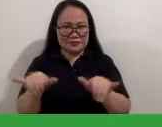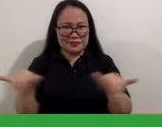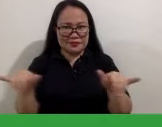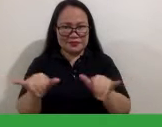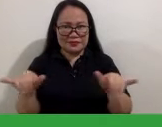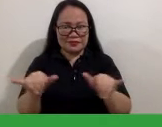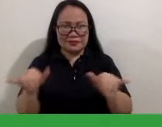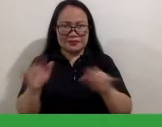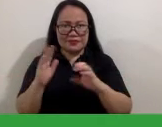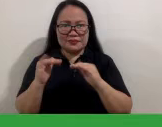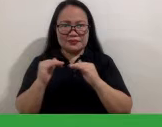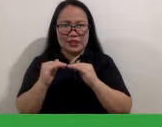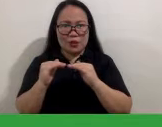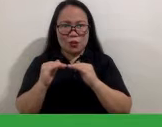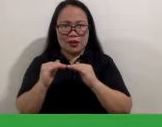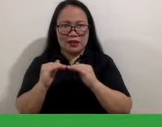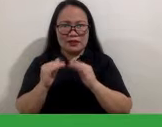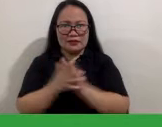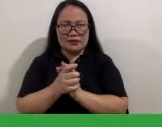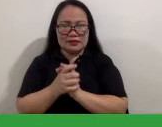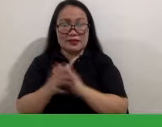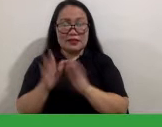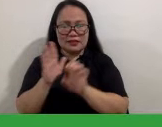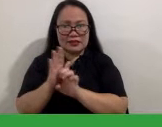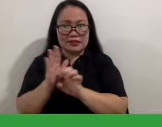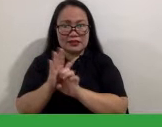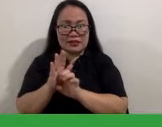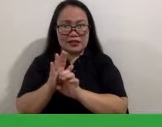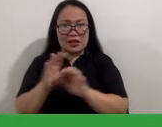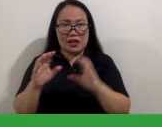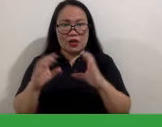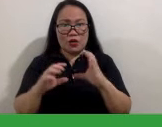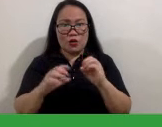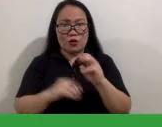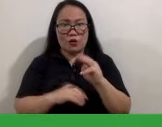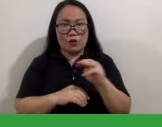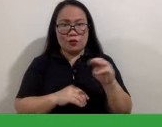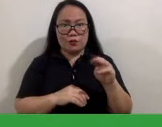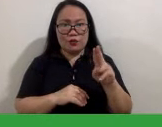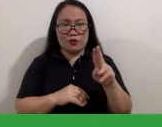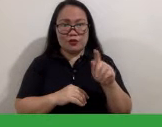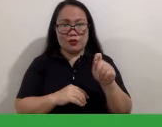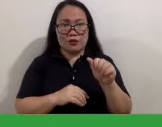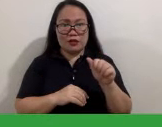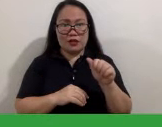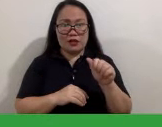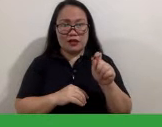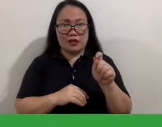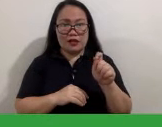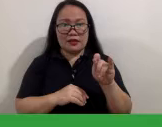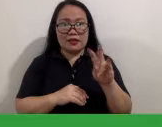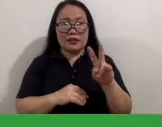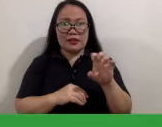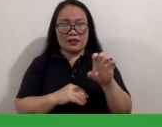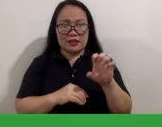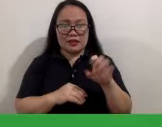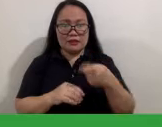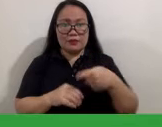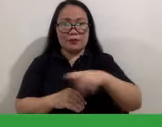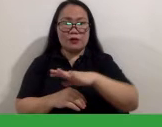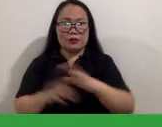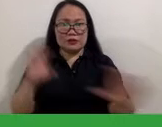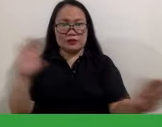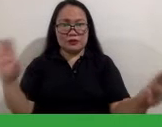still equal. So this is an example of commutative property under addition. Let's